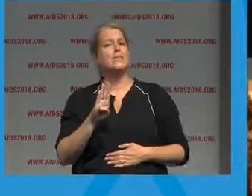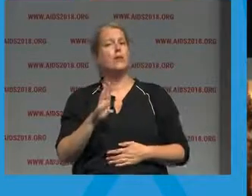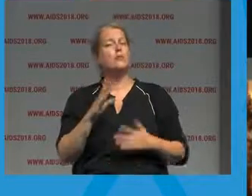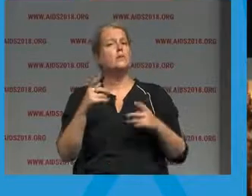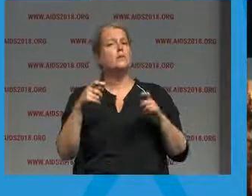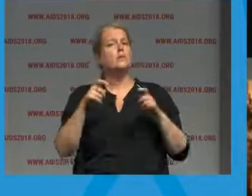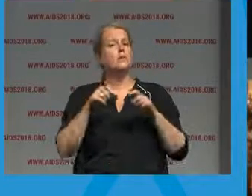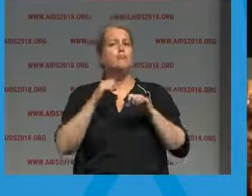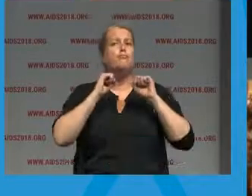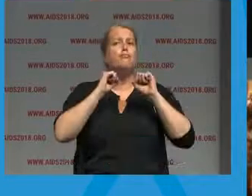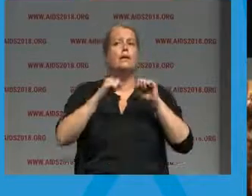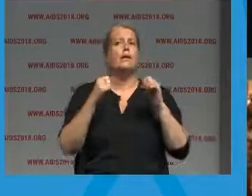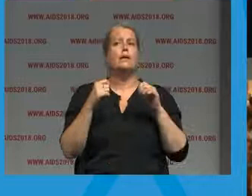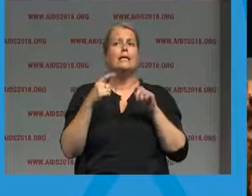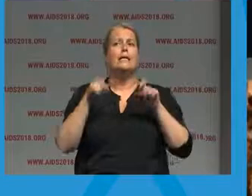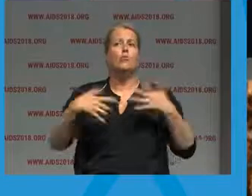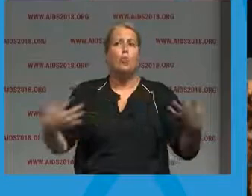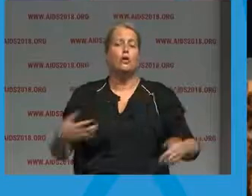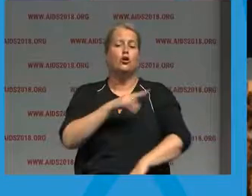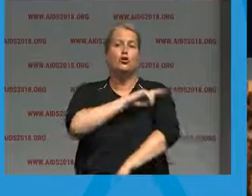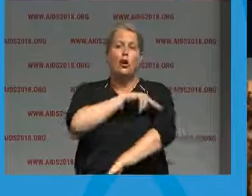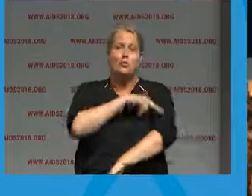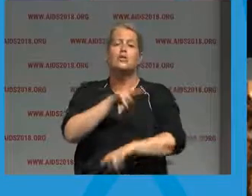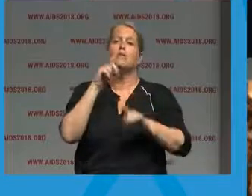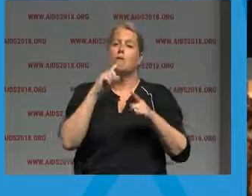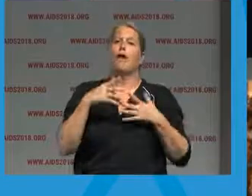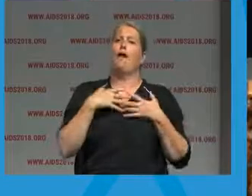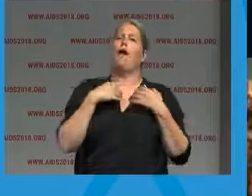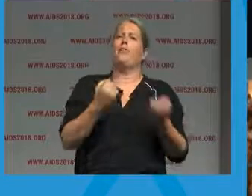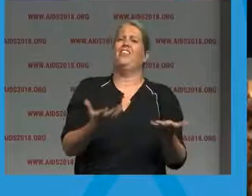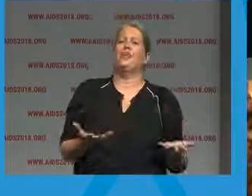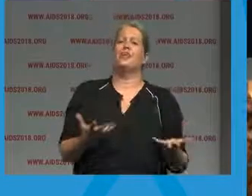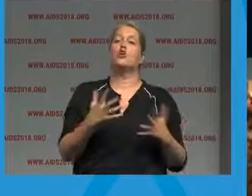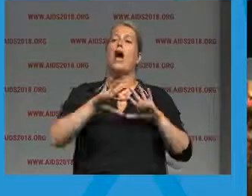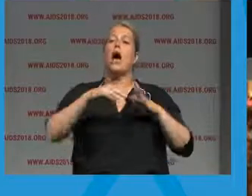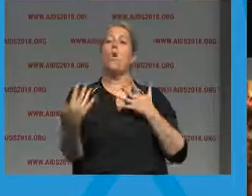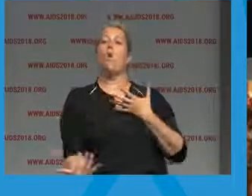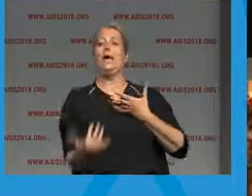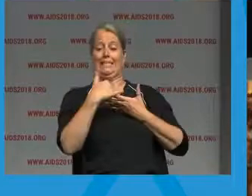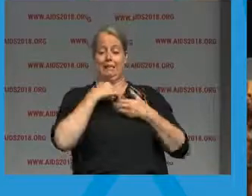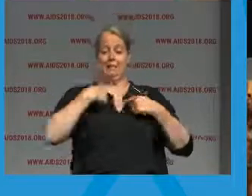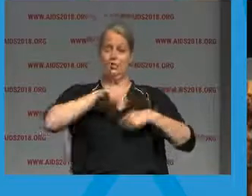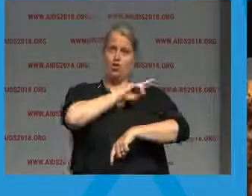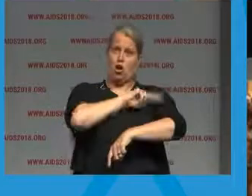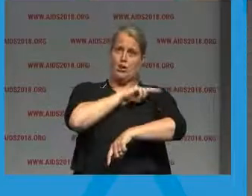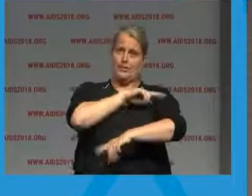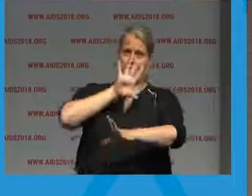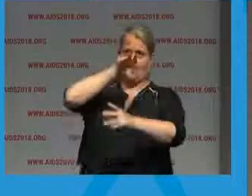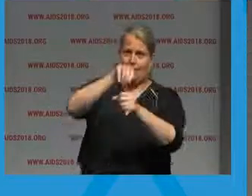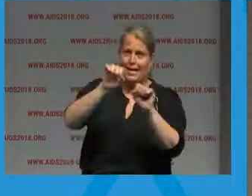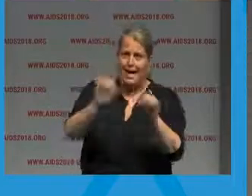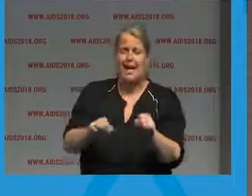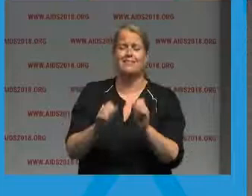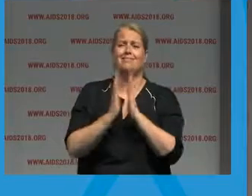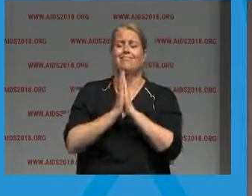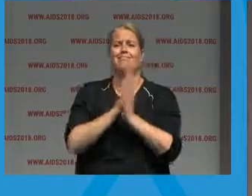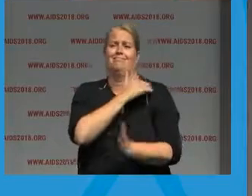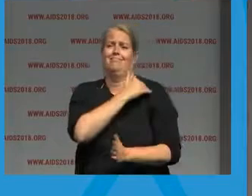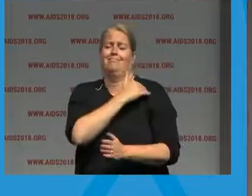they need to stay healthy. So however we can get engaged, please let me know. Thank you.